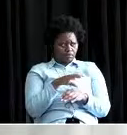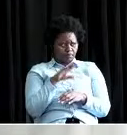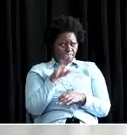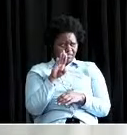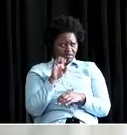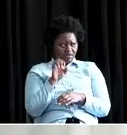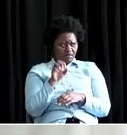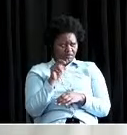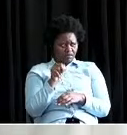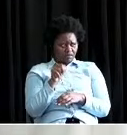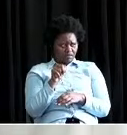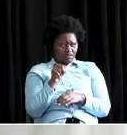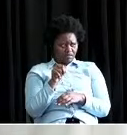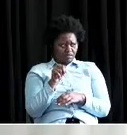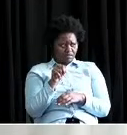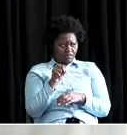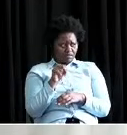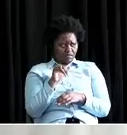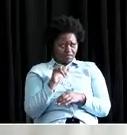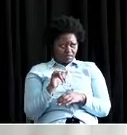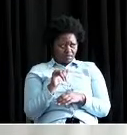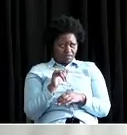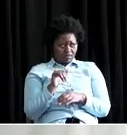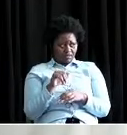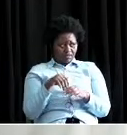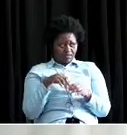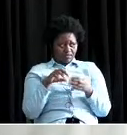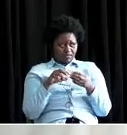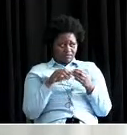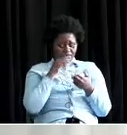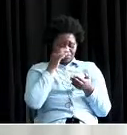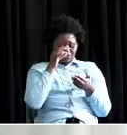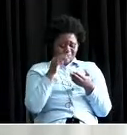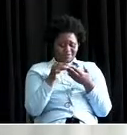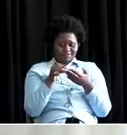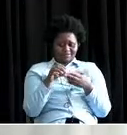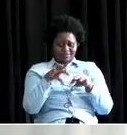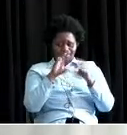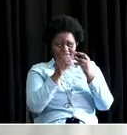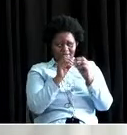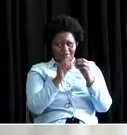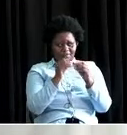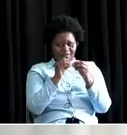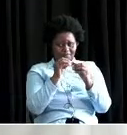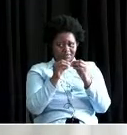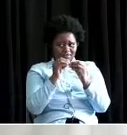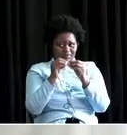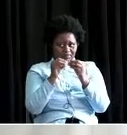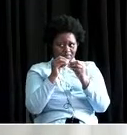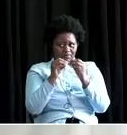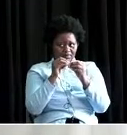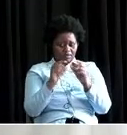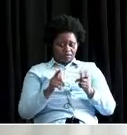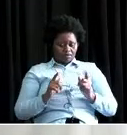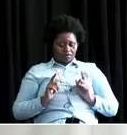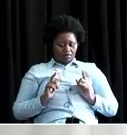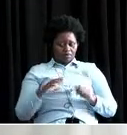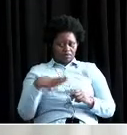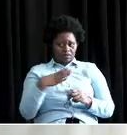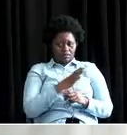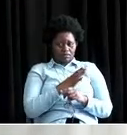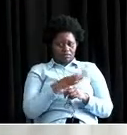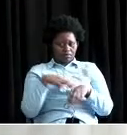is proposing an amendment, before I allow other councillors to speak on the